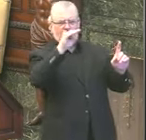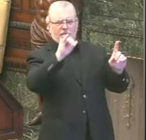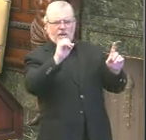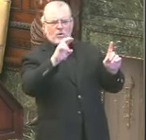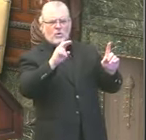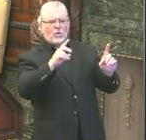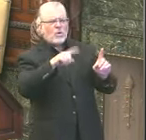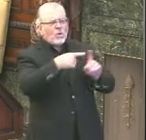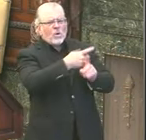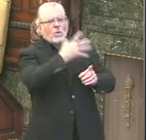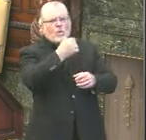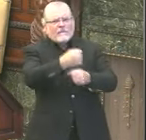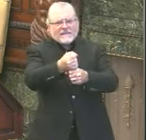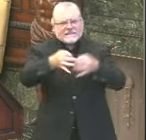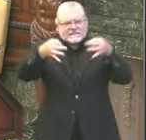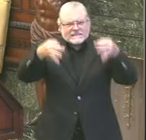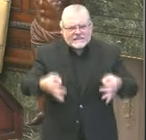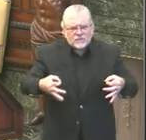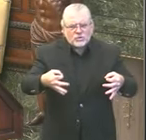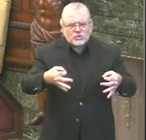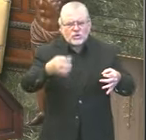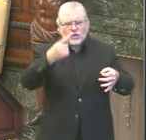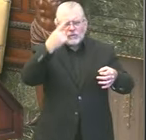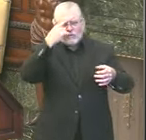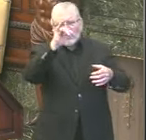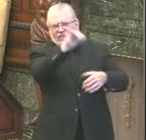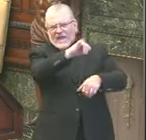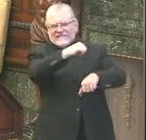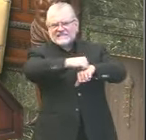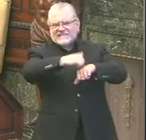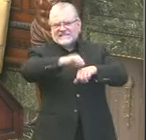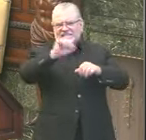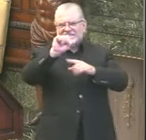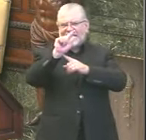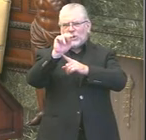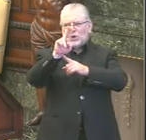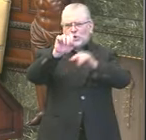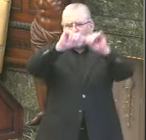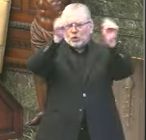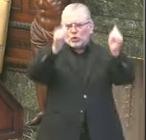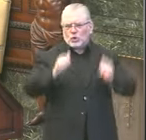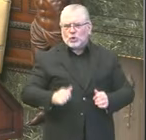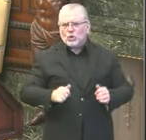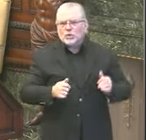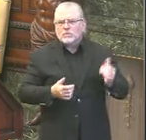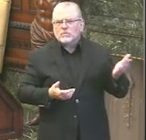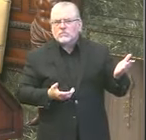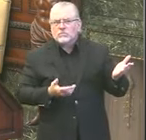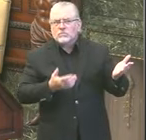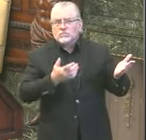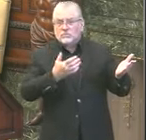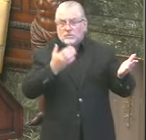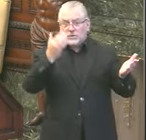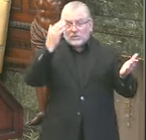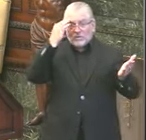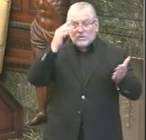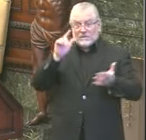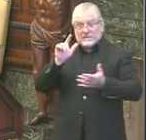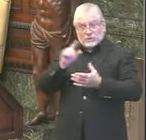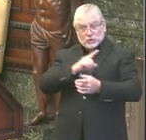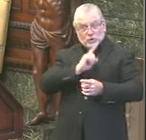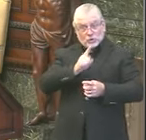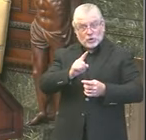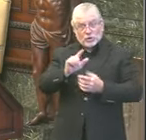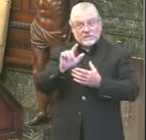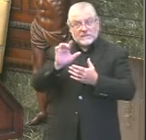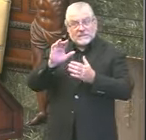decision on the future of that statue? And are you certain that the city has the legal right to do that?